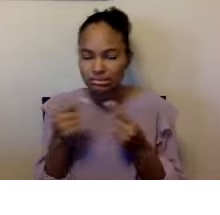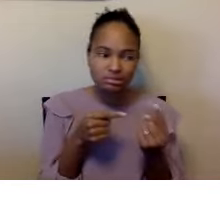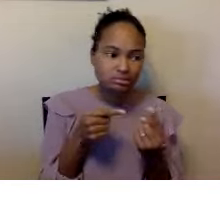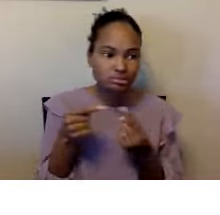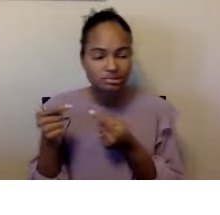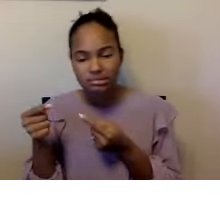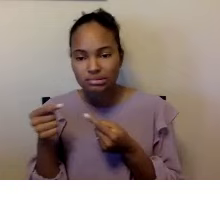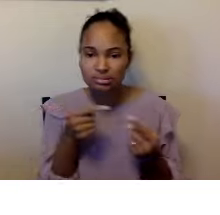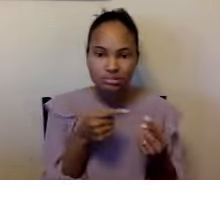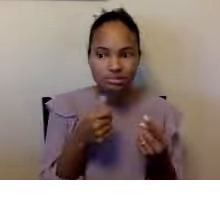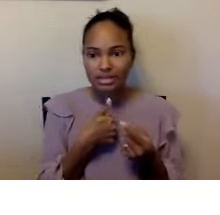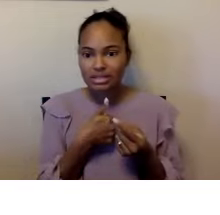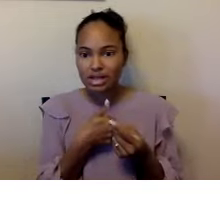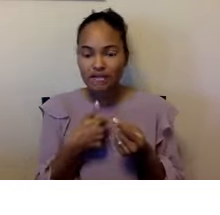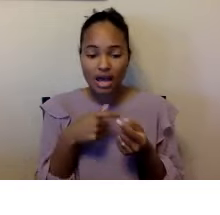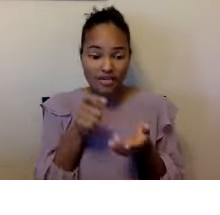I've written about it